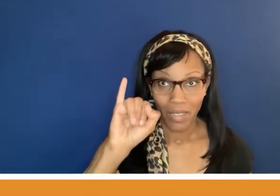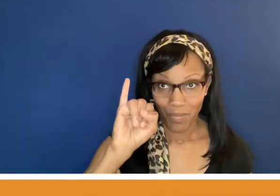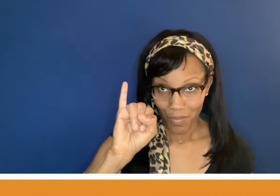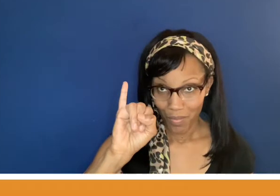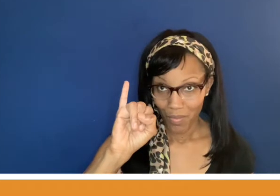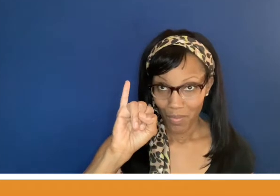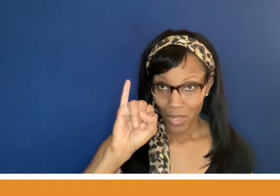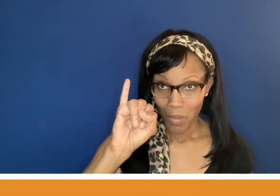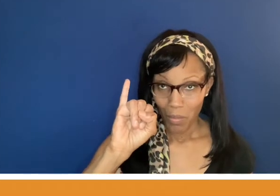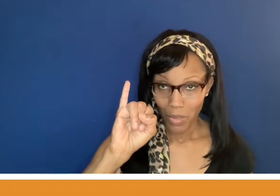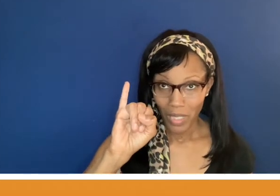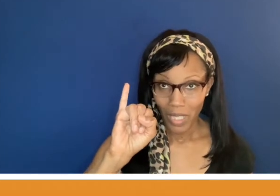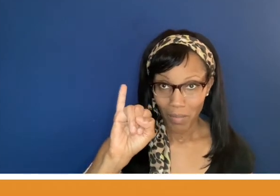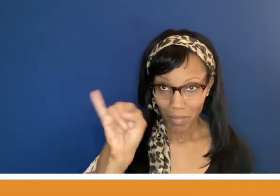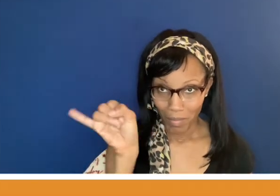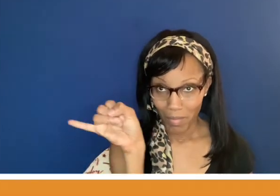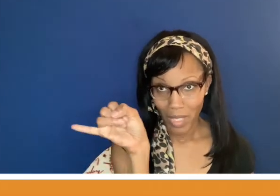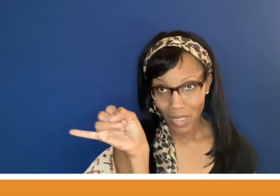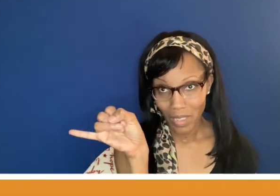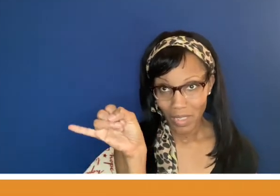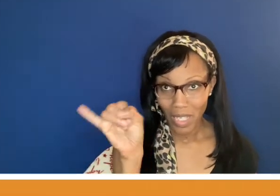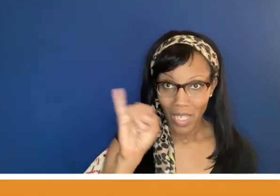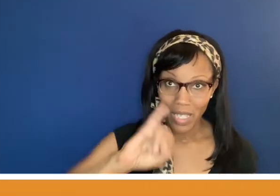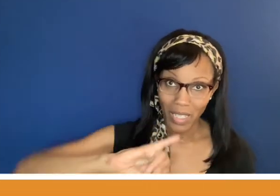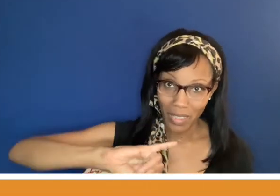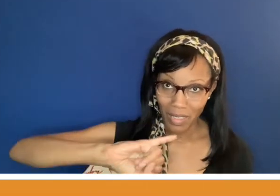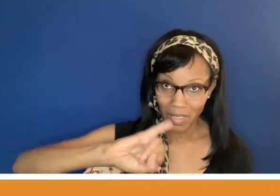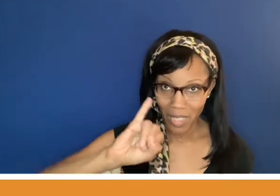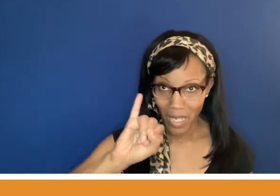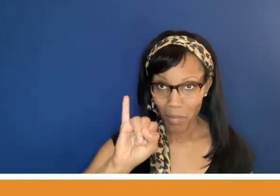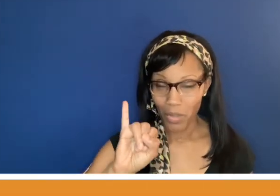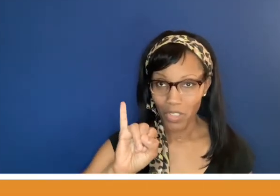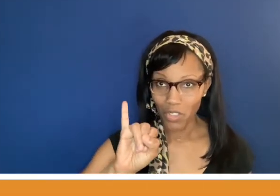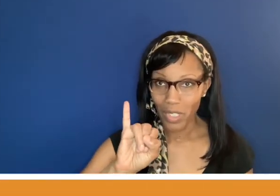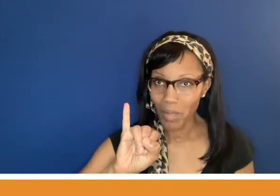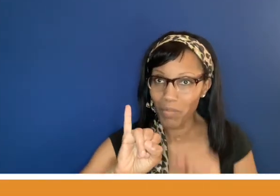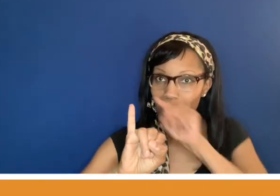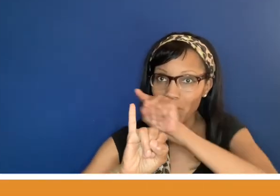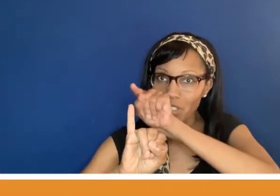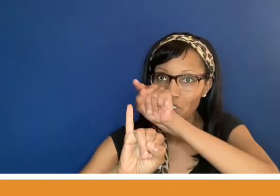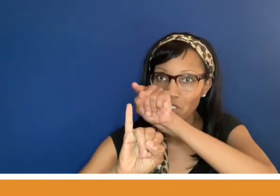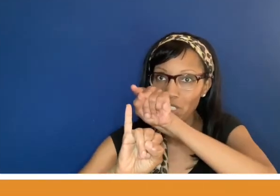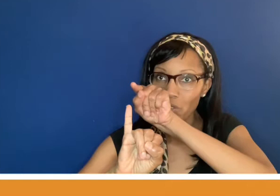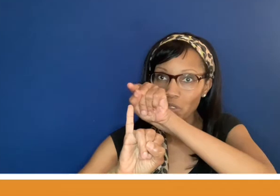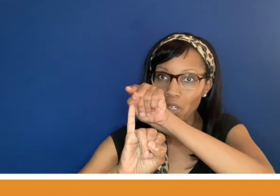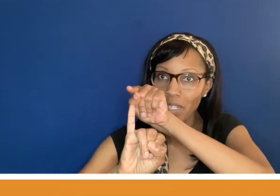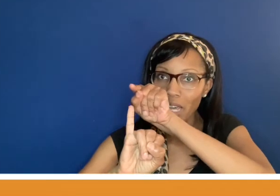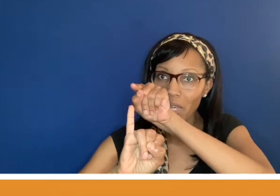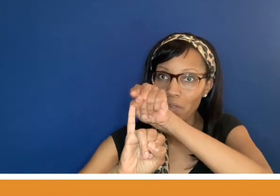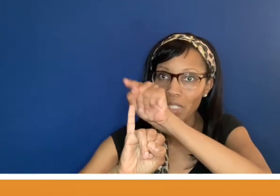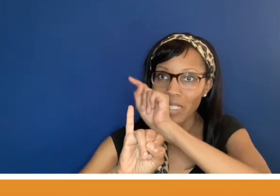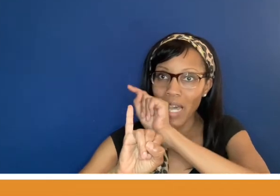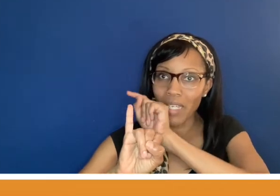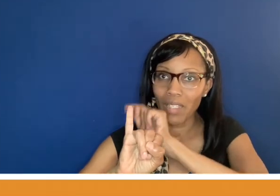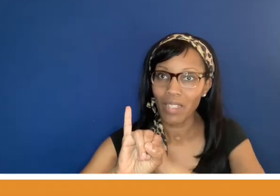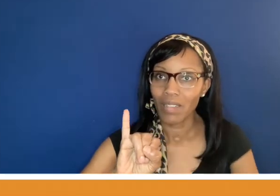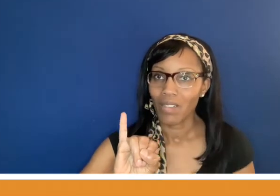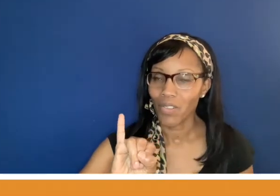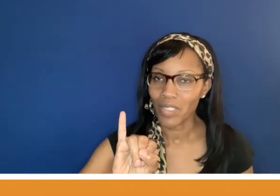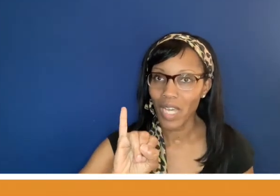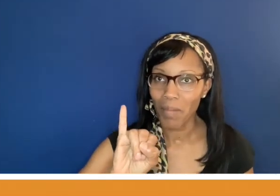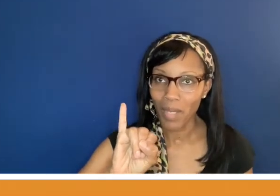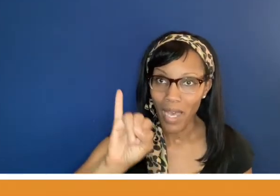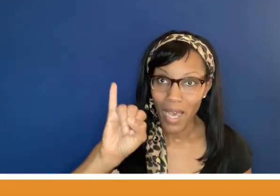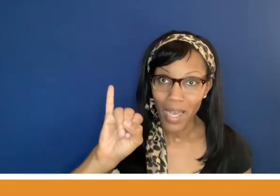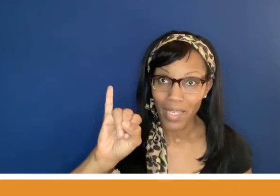I. Point it up, not to the side, not to this side. Point straight up, just like you would draw an I with a dot